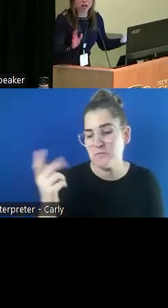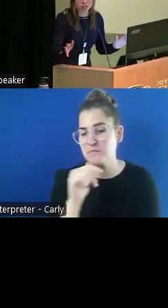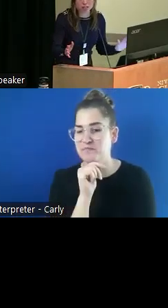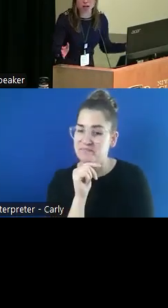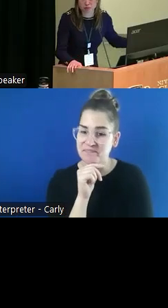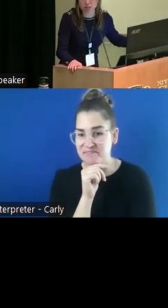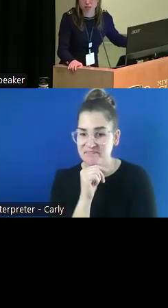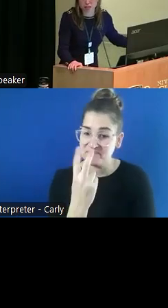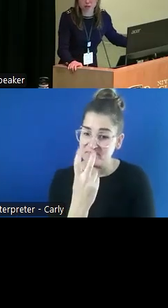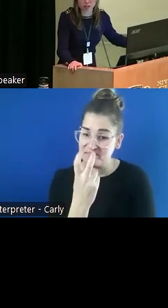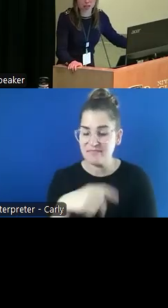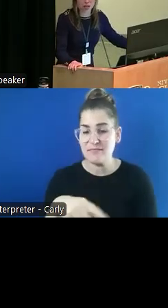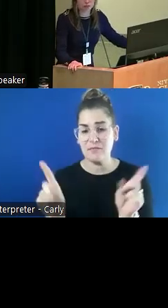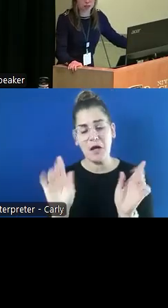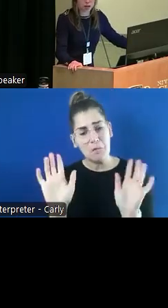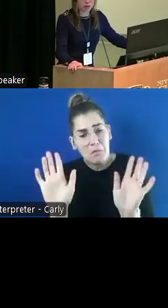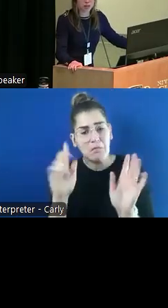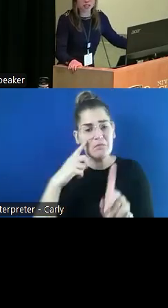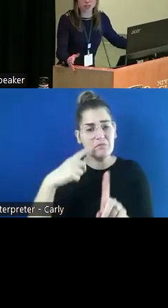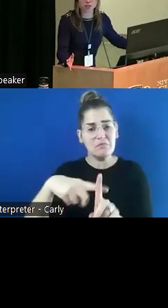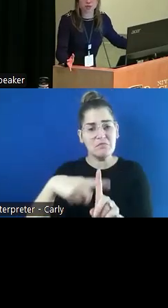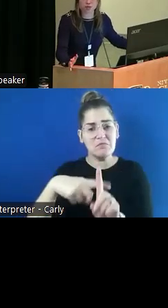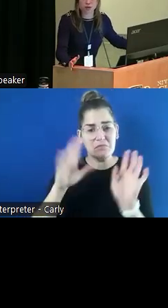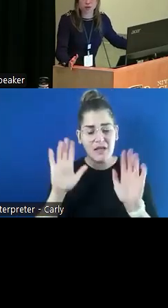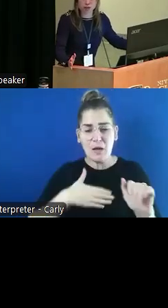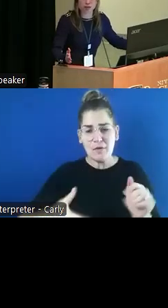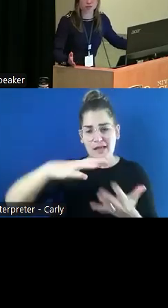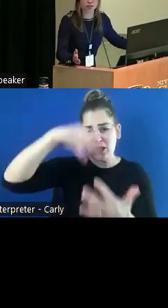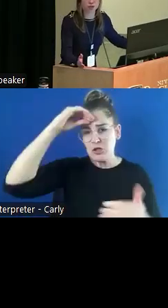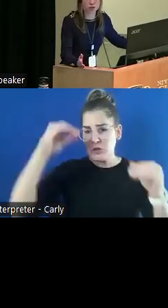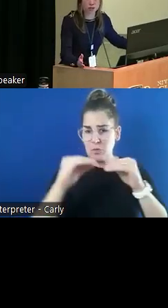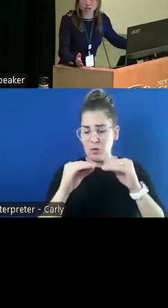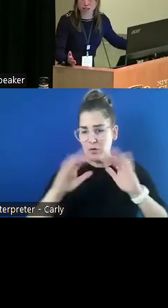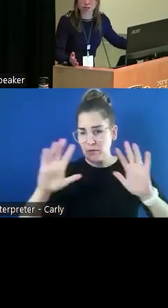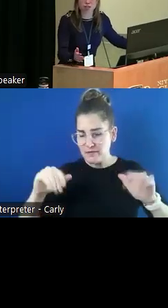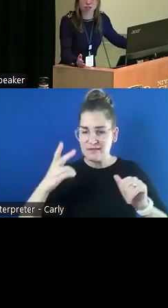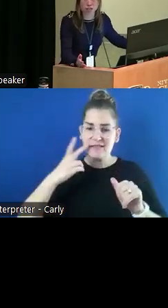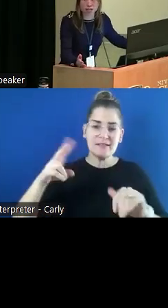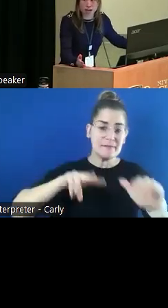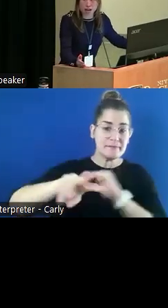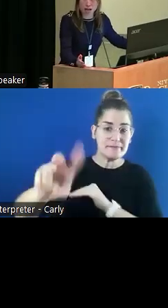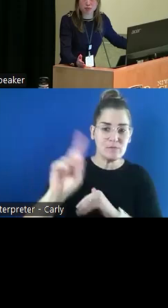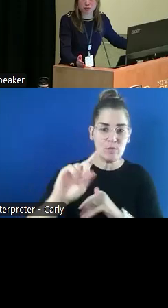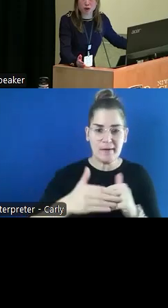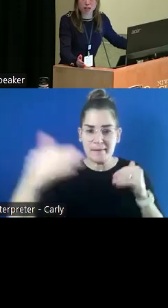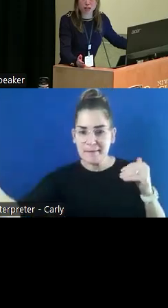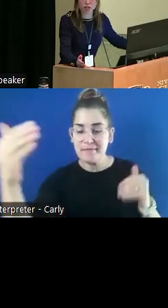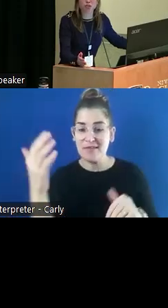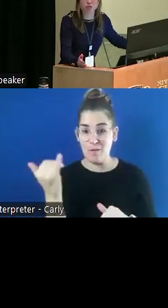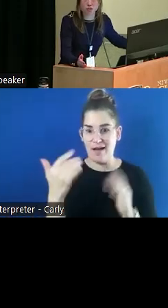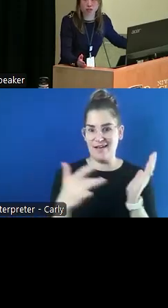I'm cautiously optimistic about it, and I'm willing to learn more about where the field is going, because technology has been